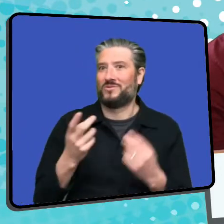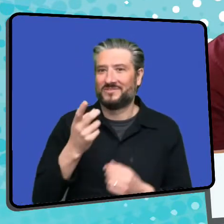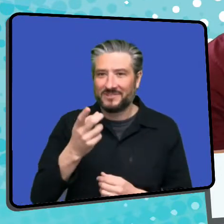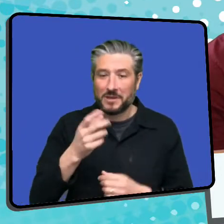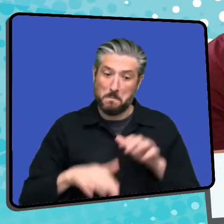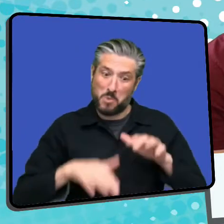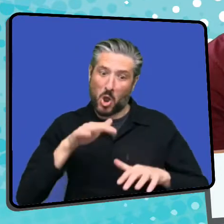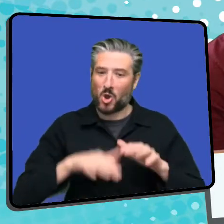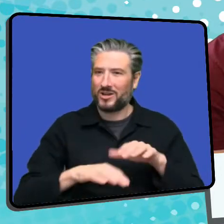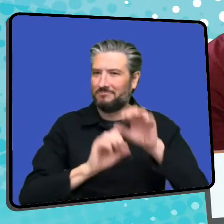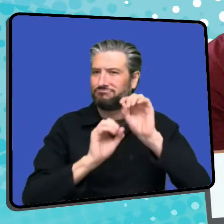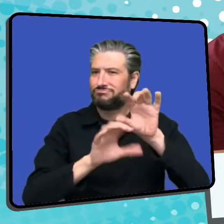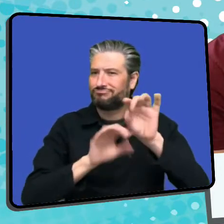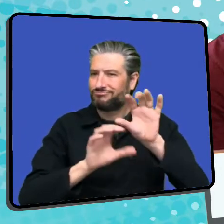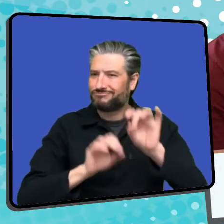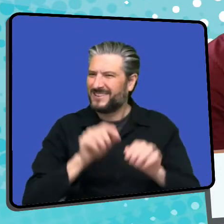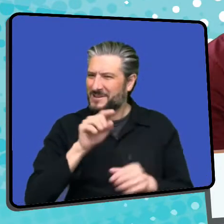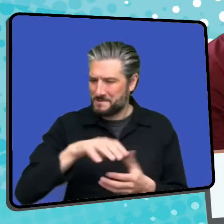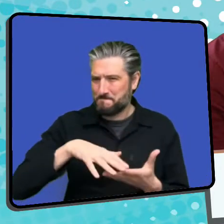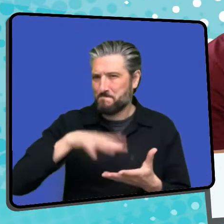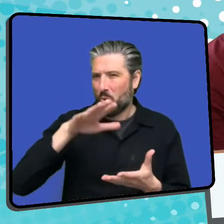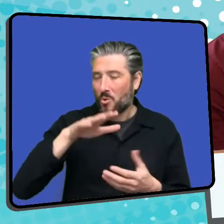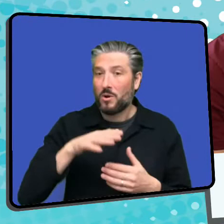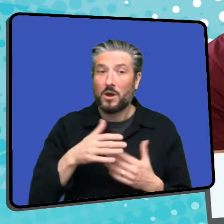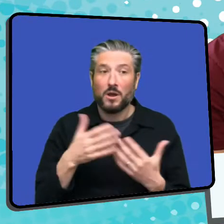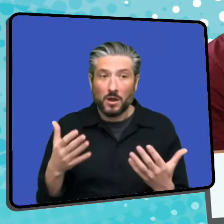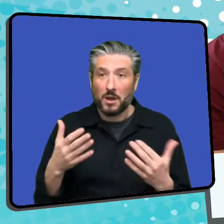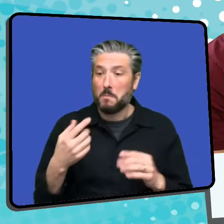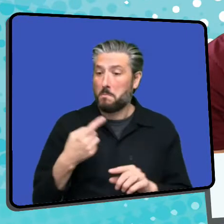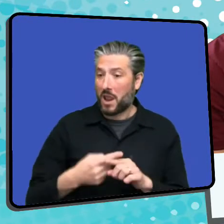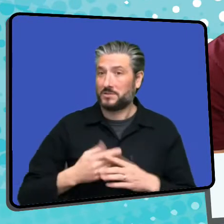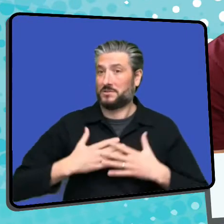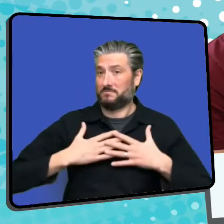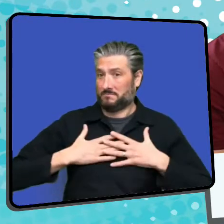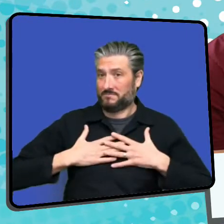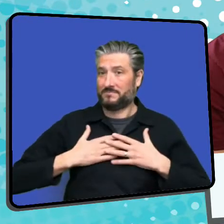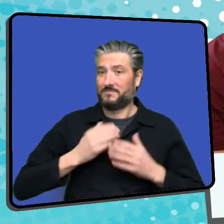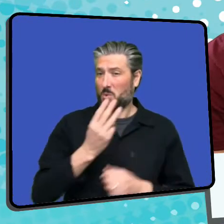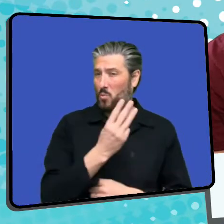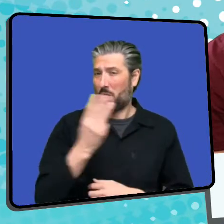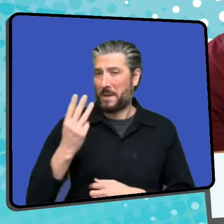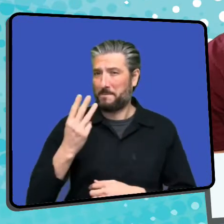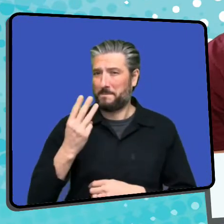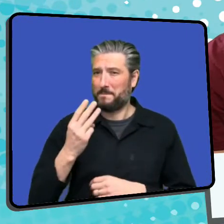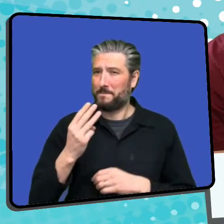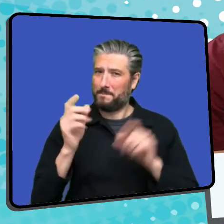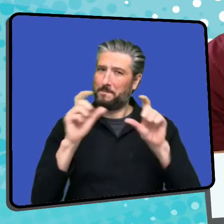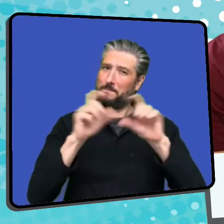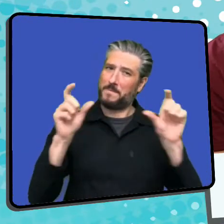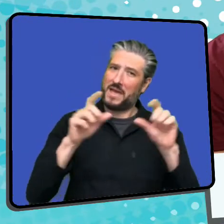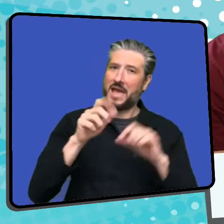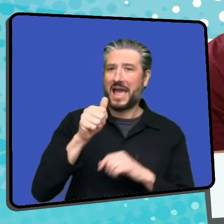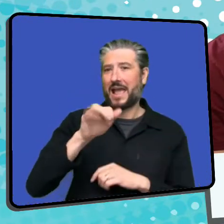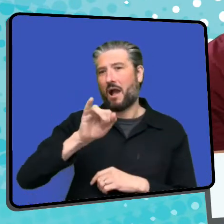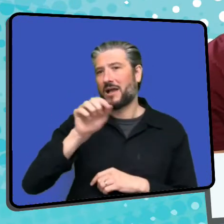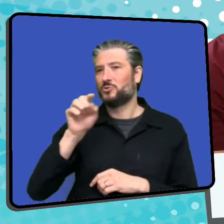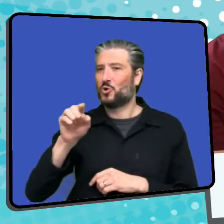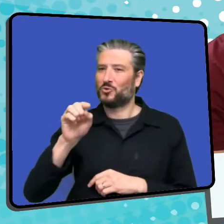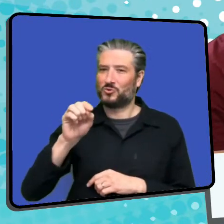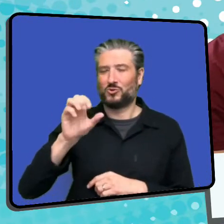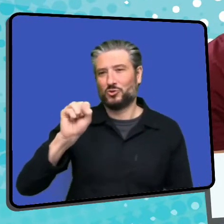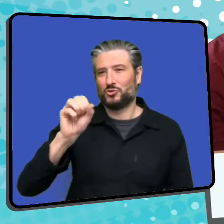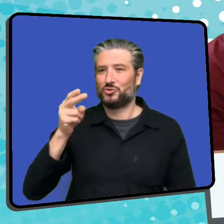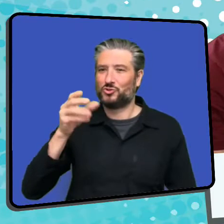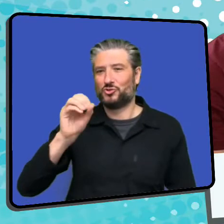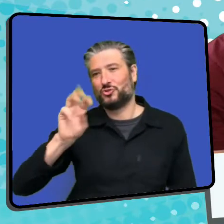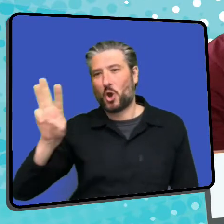to abitofai.show, you'll be able to see Alibek's blog and his GitHub as well.